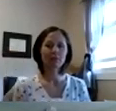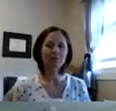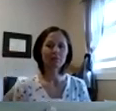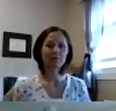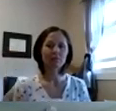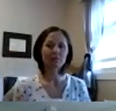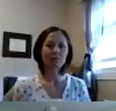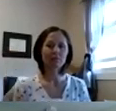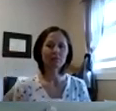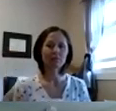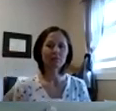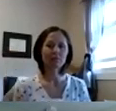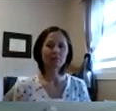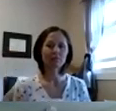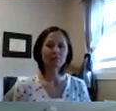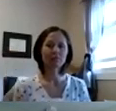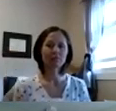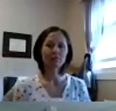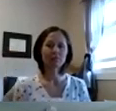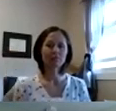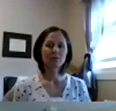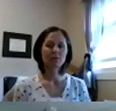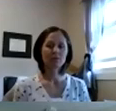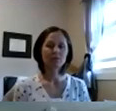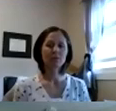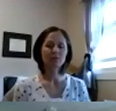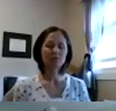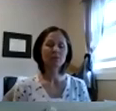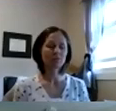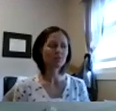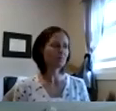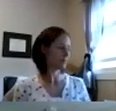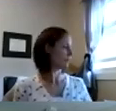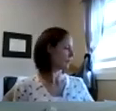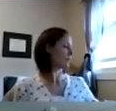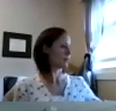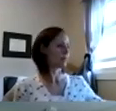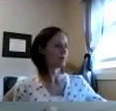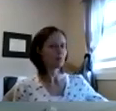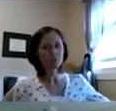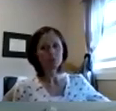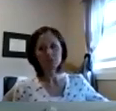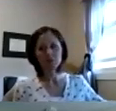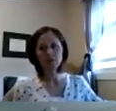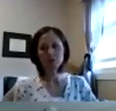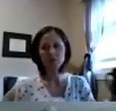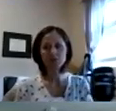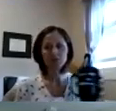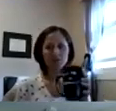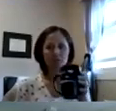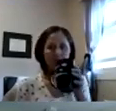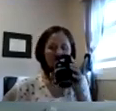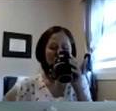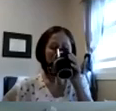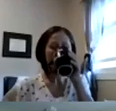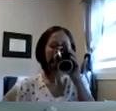for over 4 years, or is coming right up on 4 years, I believe. And Kate serves as our arts grant